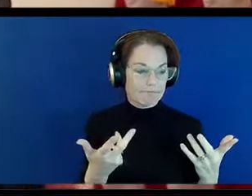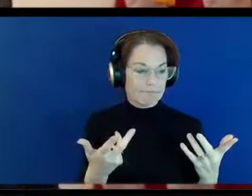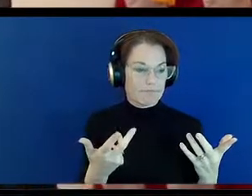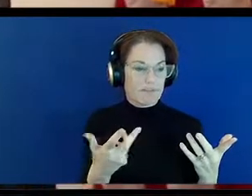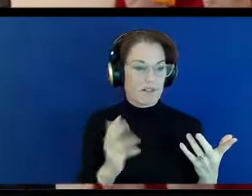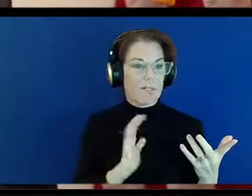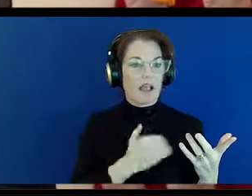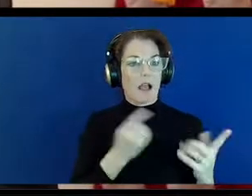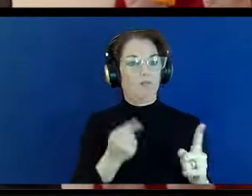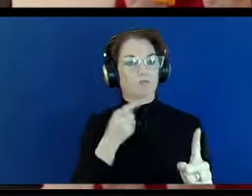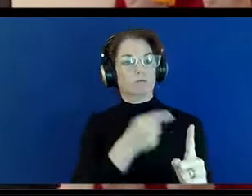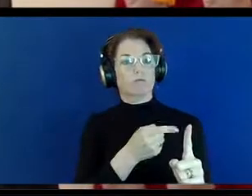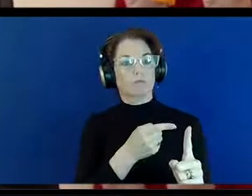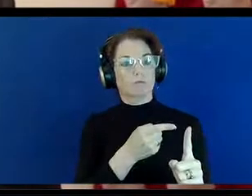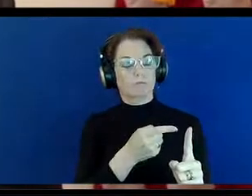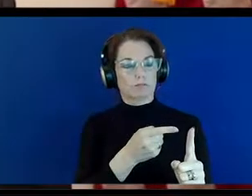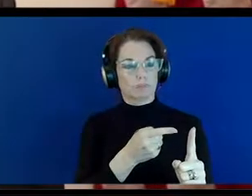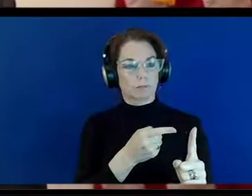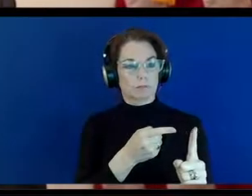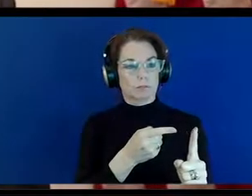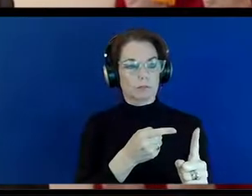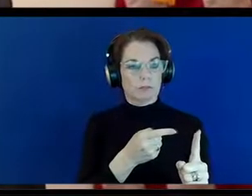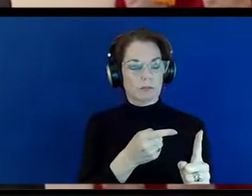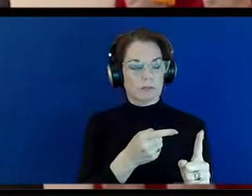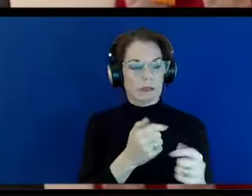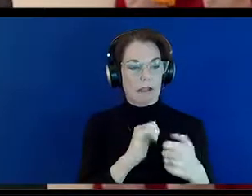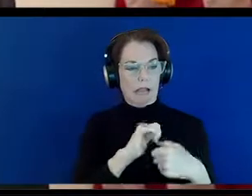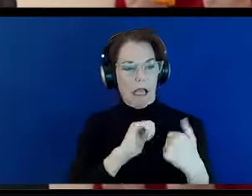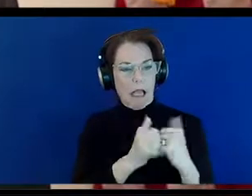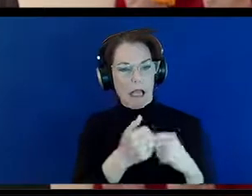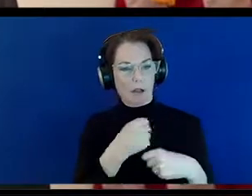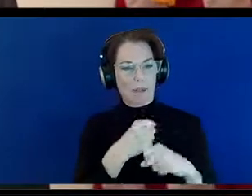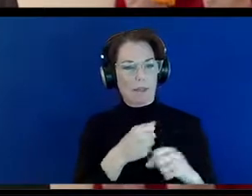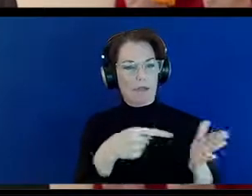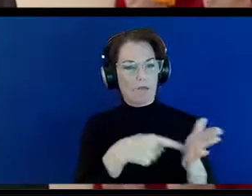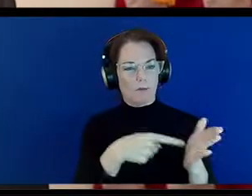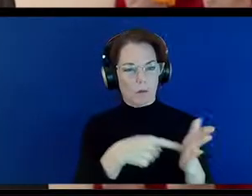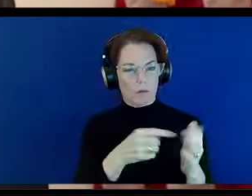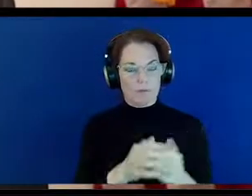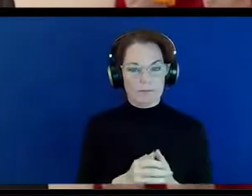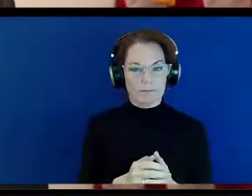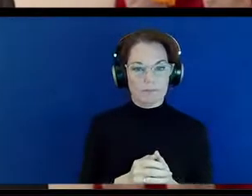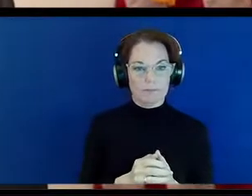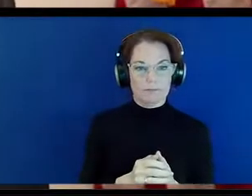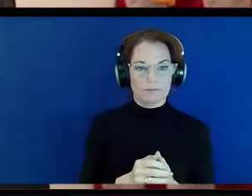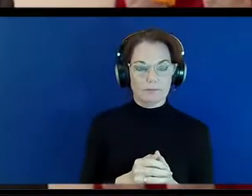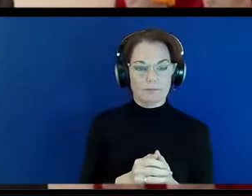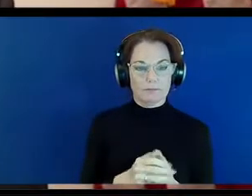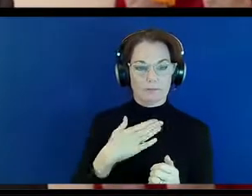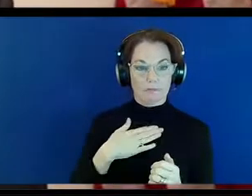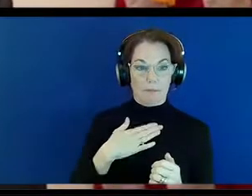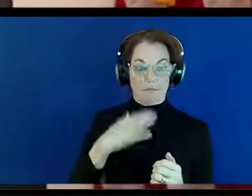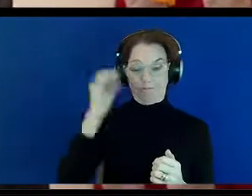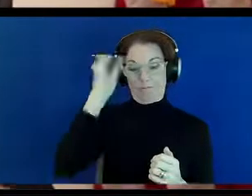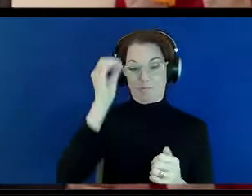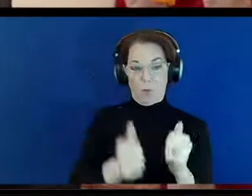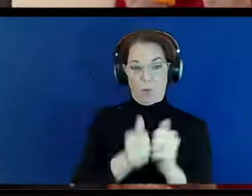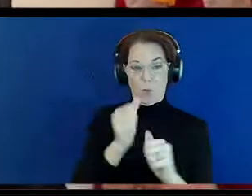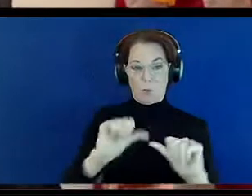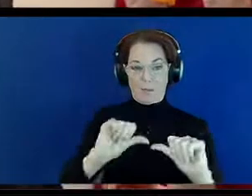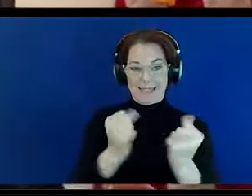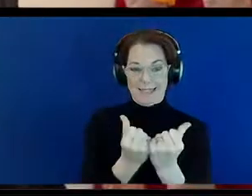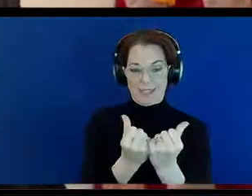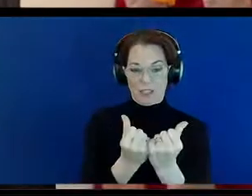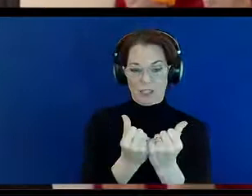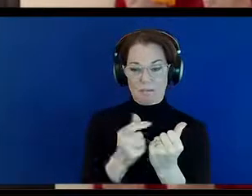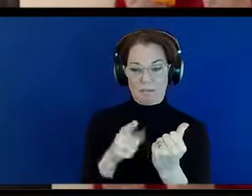practical to make it affordable. So I think that most agencies know that it adds to